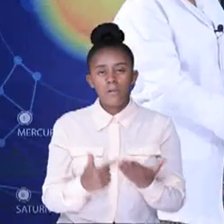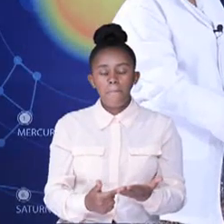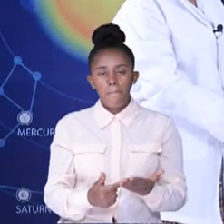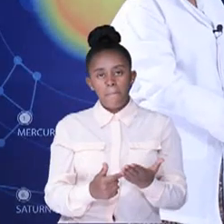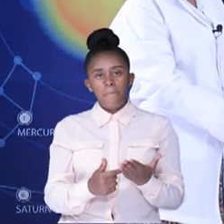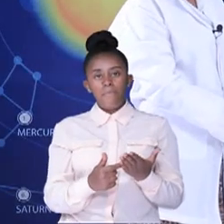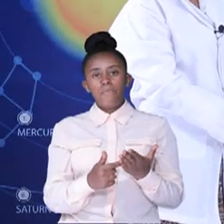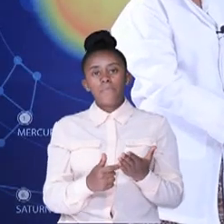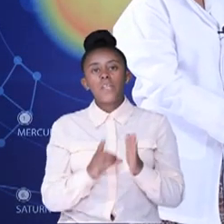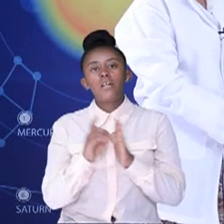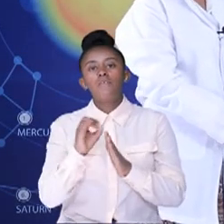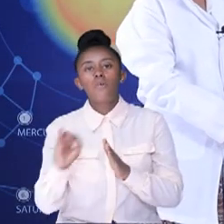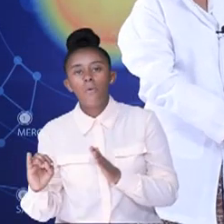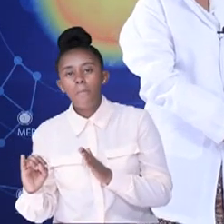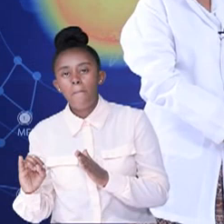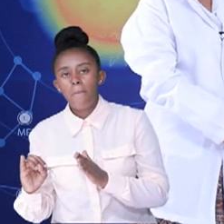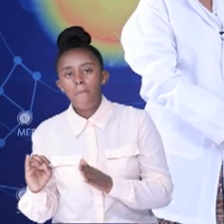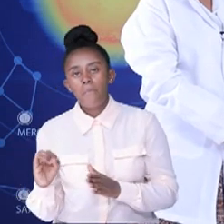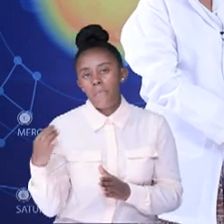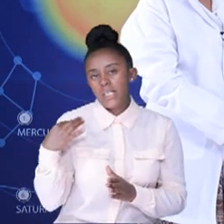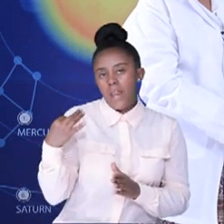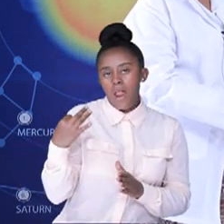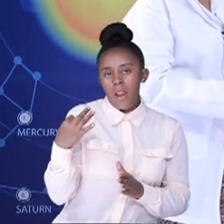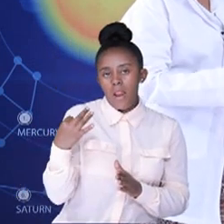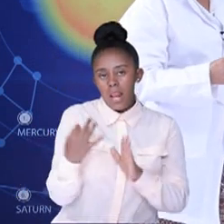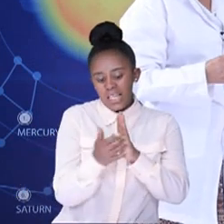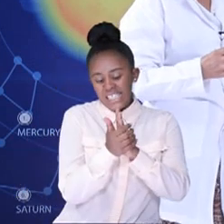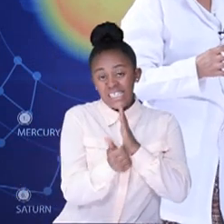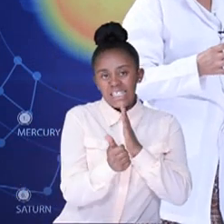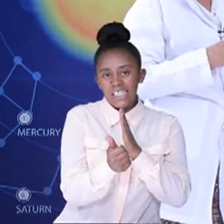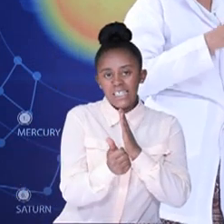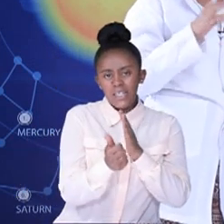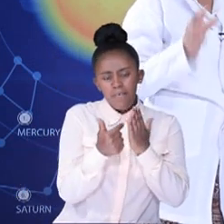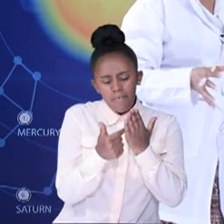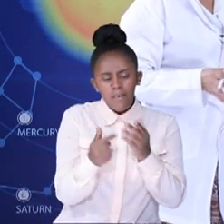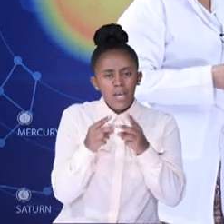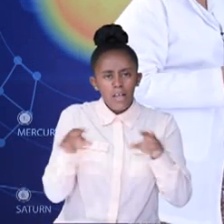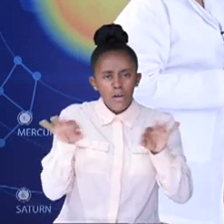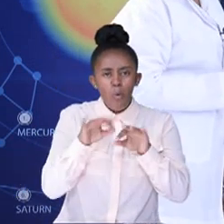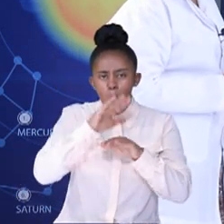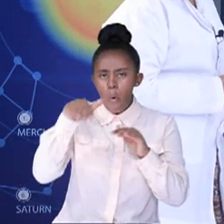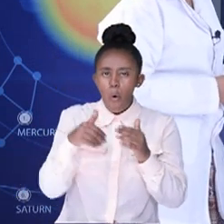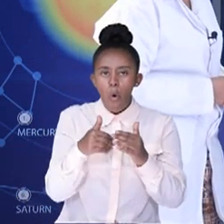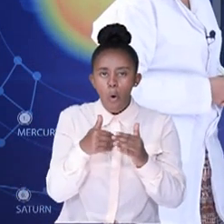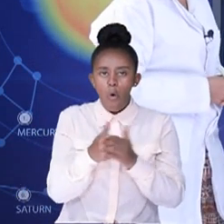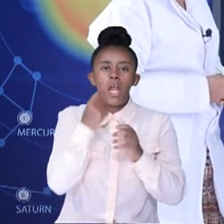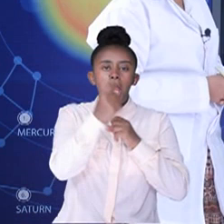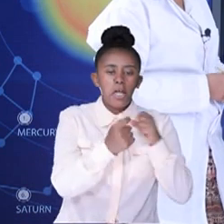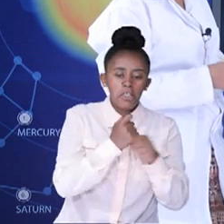is developing personal skills. This is very important for all aged